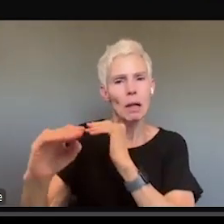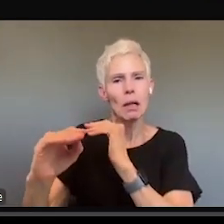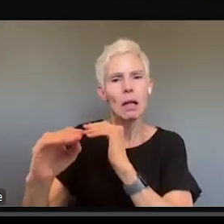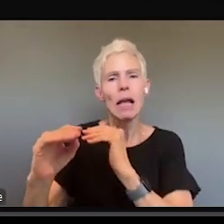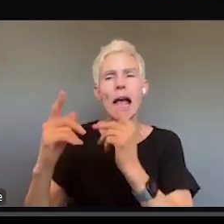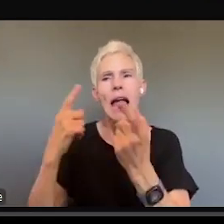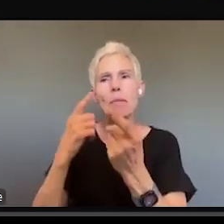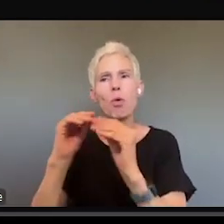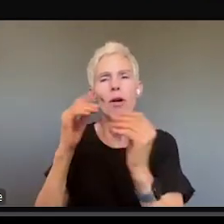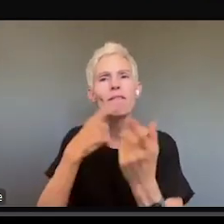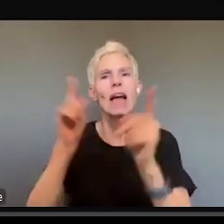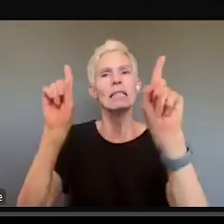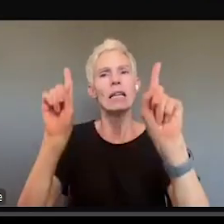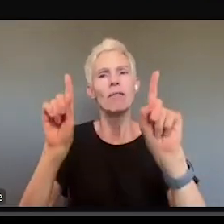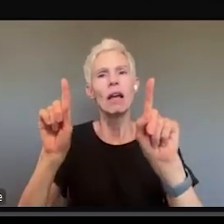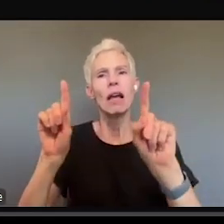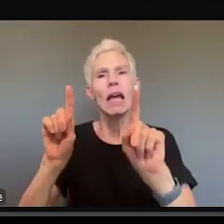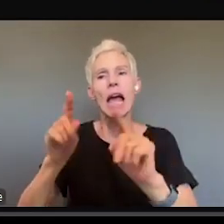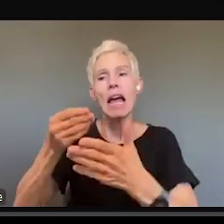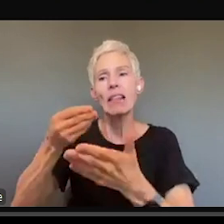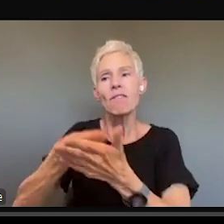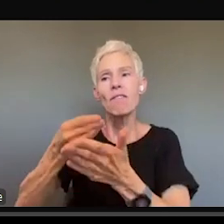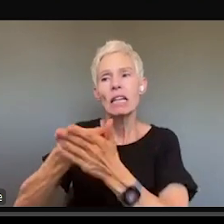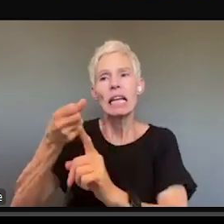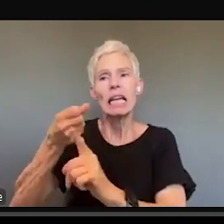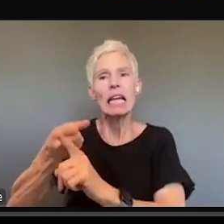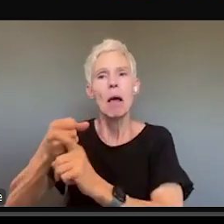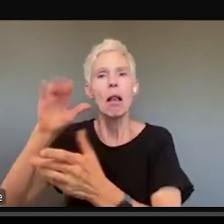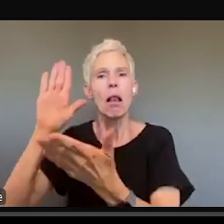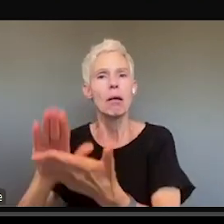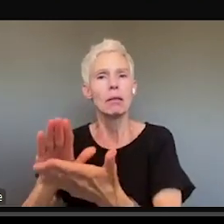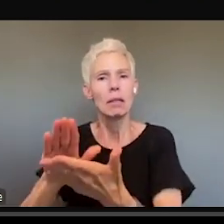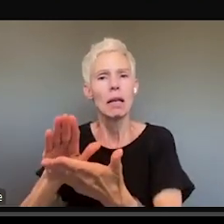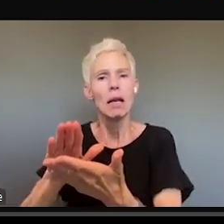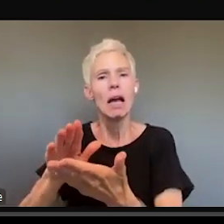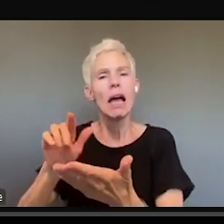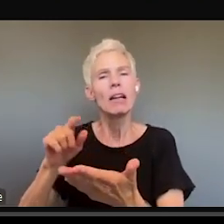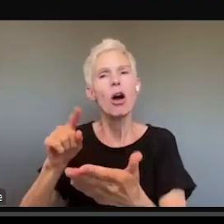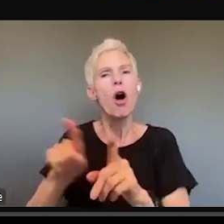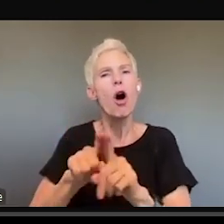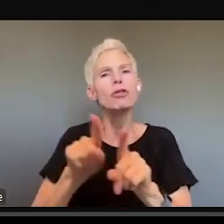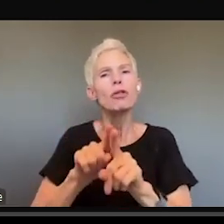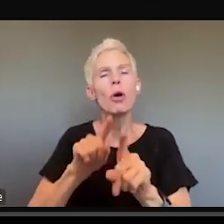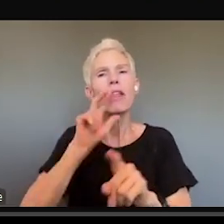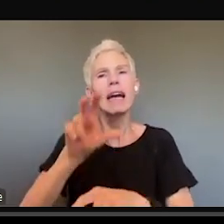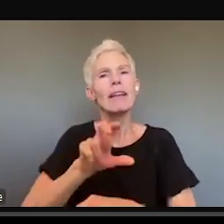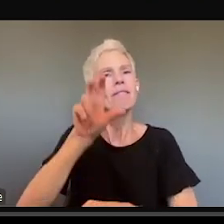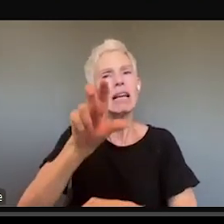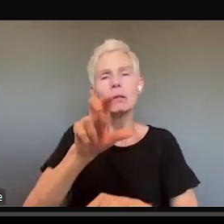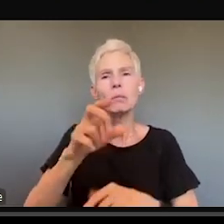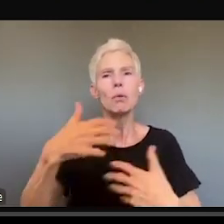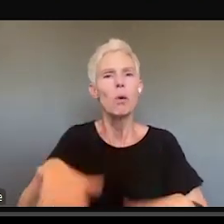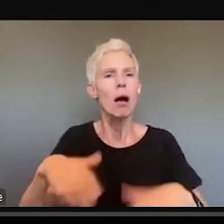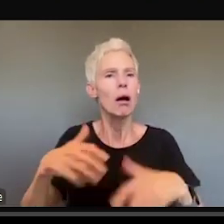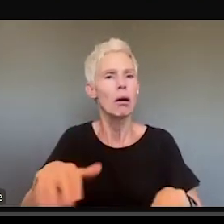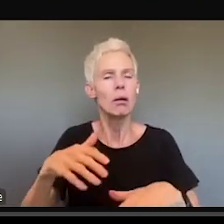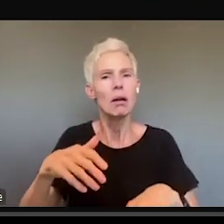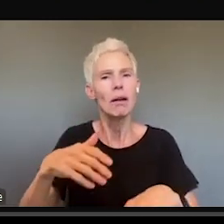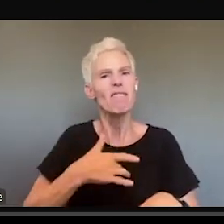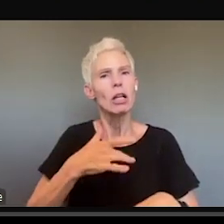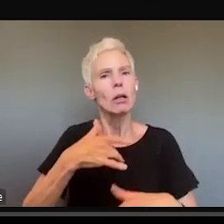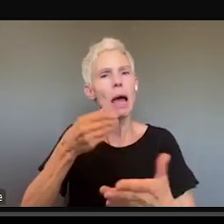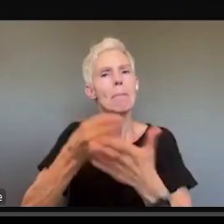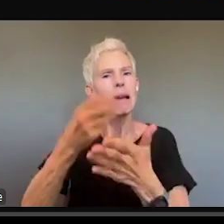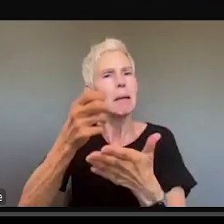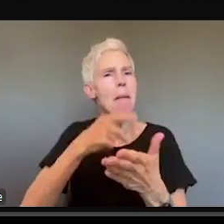funding impacts, and demonstrates the return on investment. So this peer